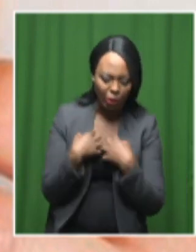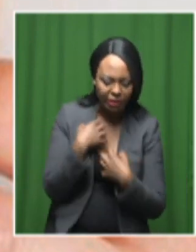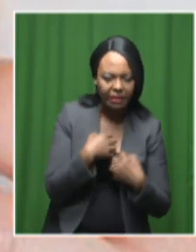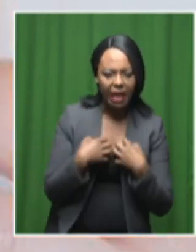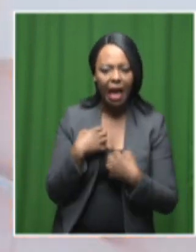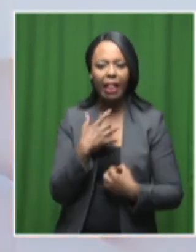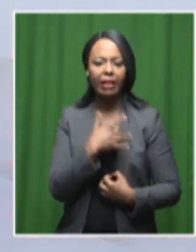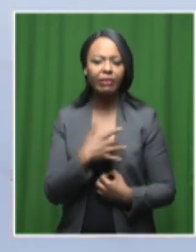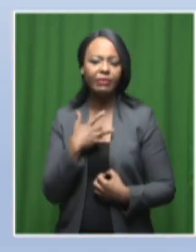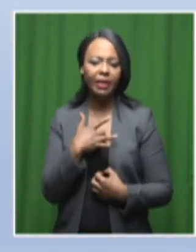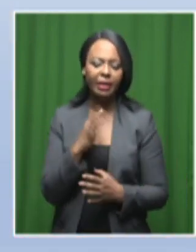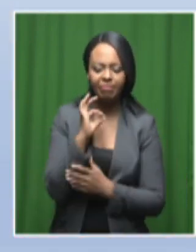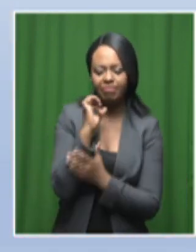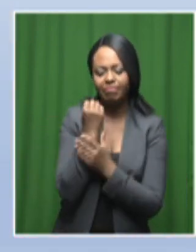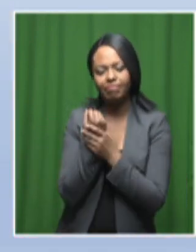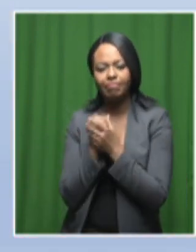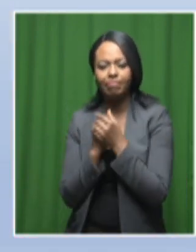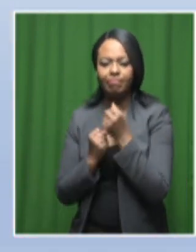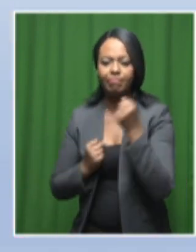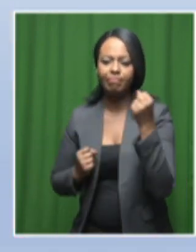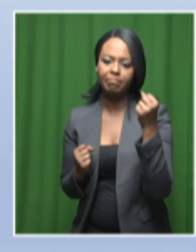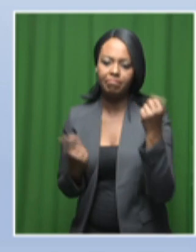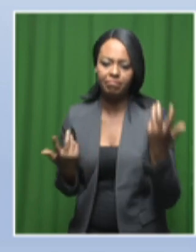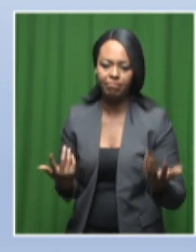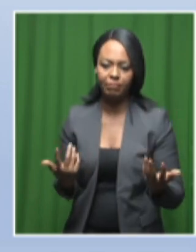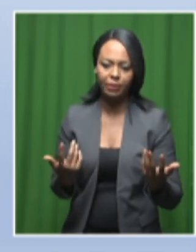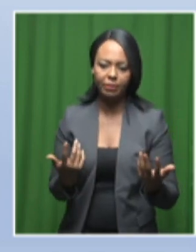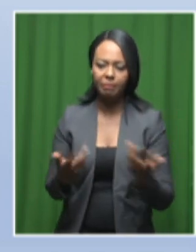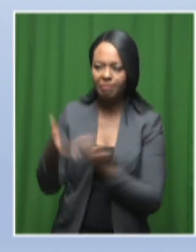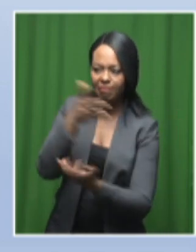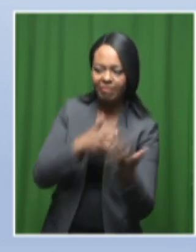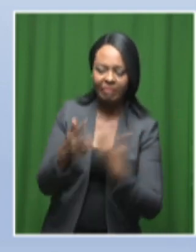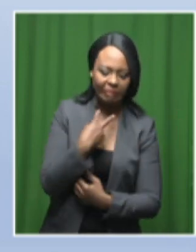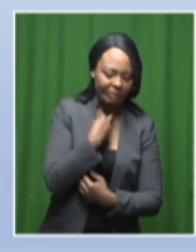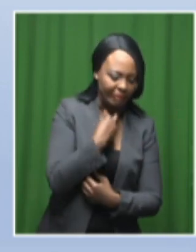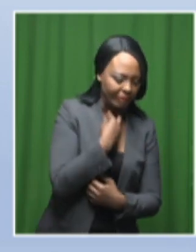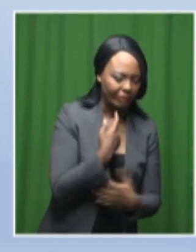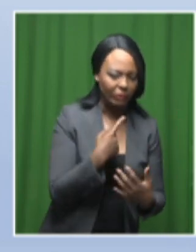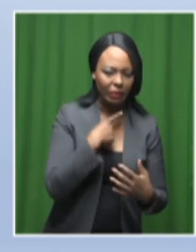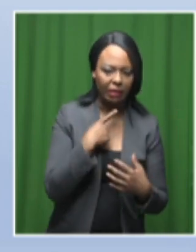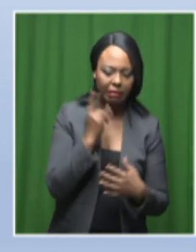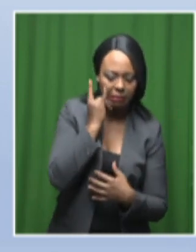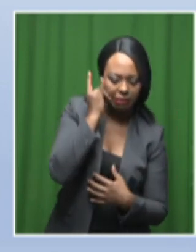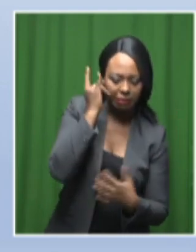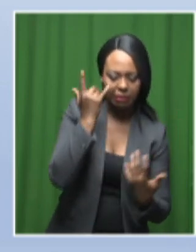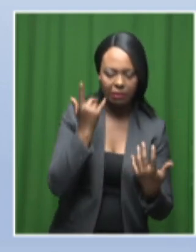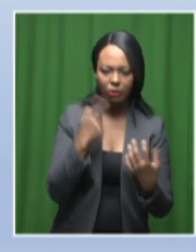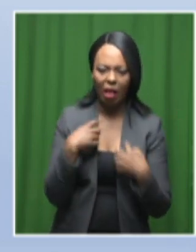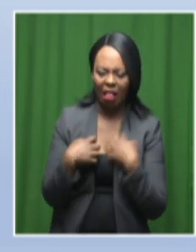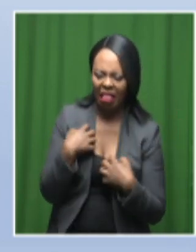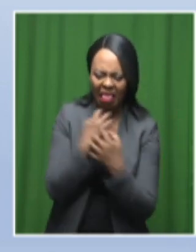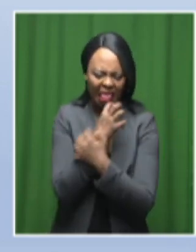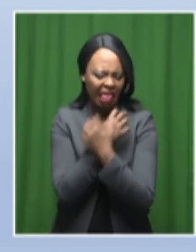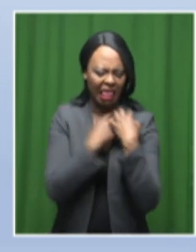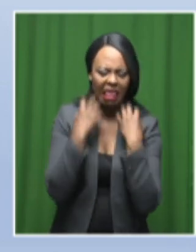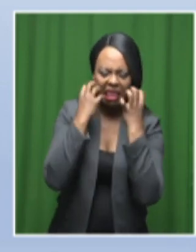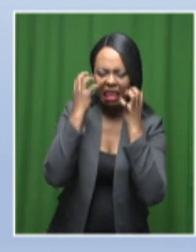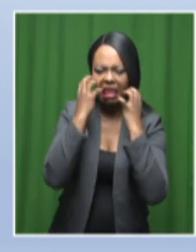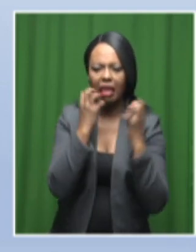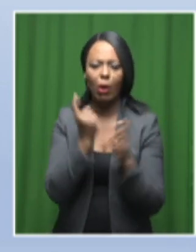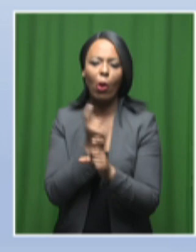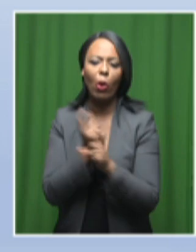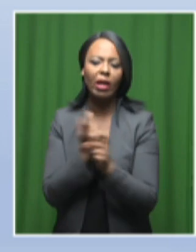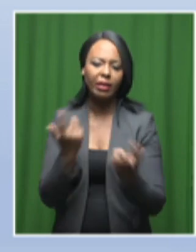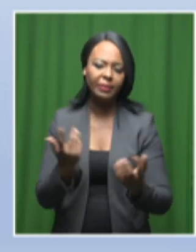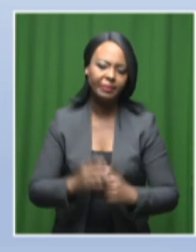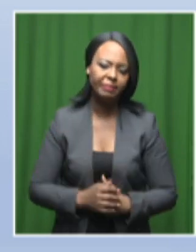just want to withdraw from society. So as you can see, it is a large multi-dimensional burden. It's not just the visible aspect of the